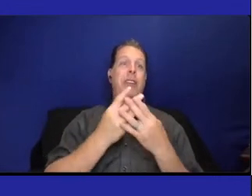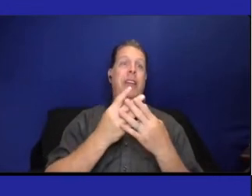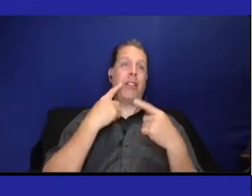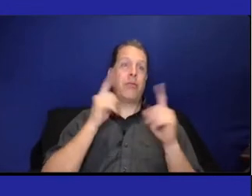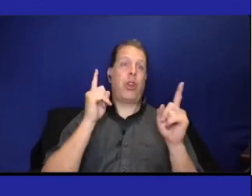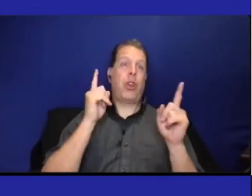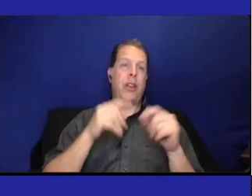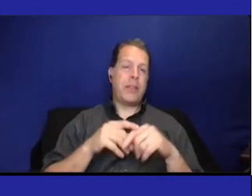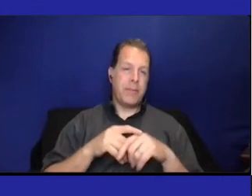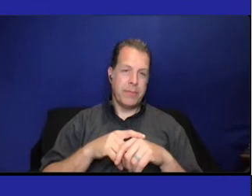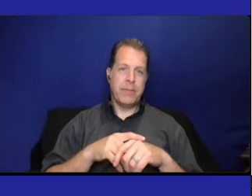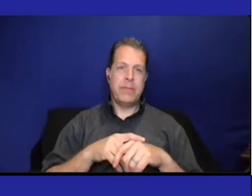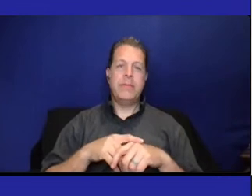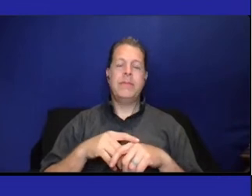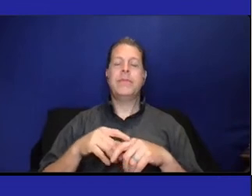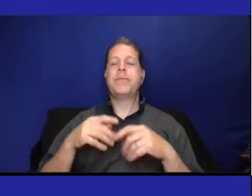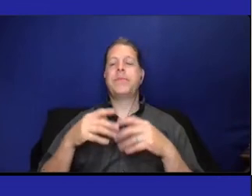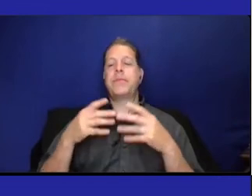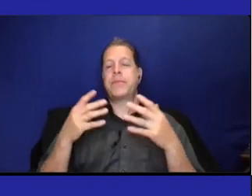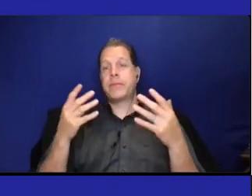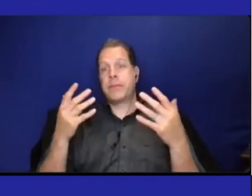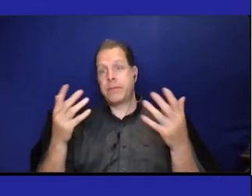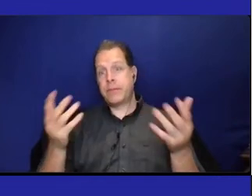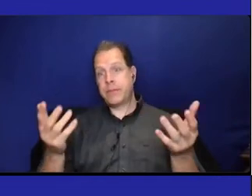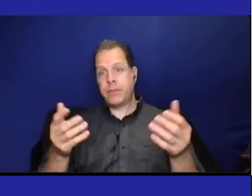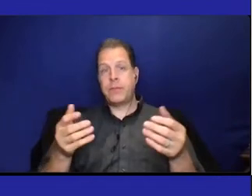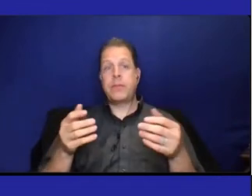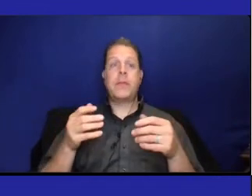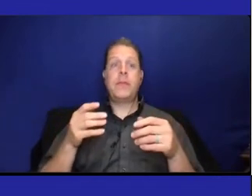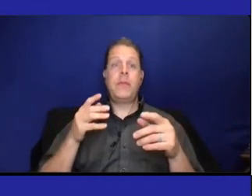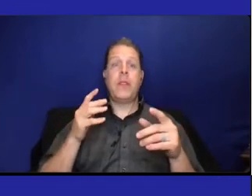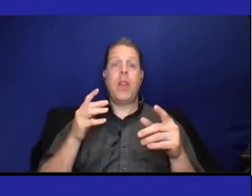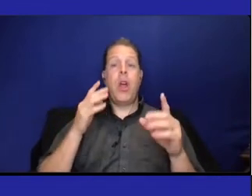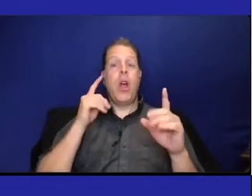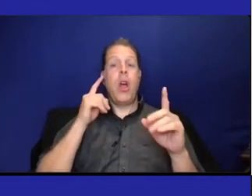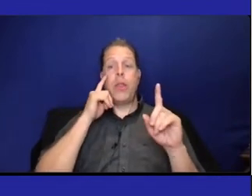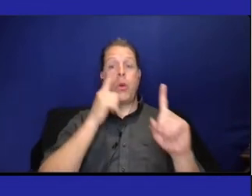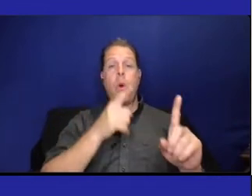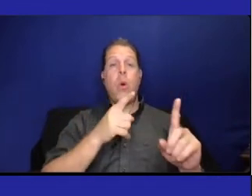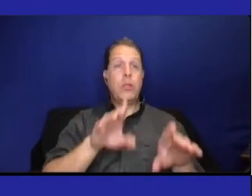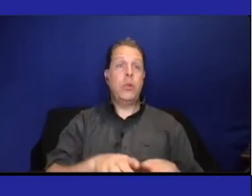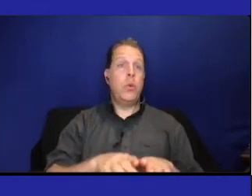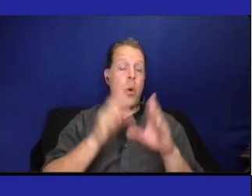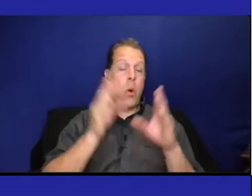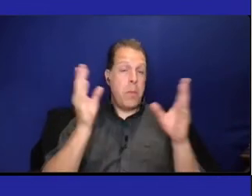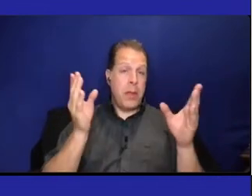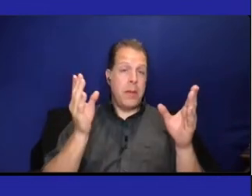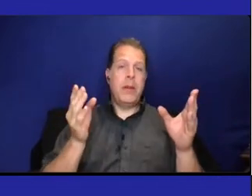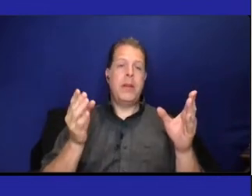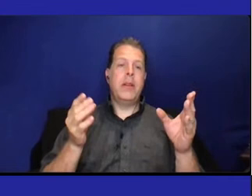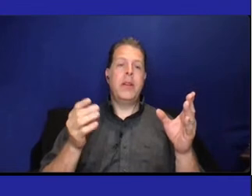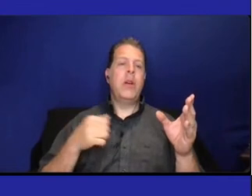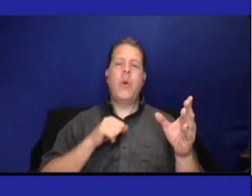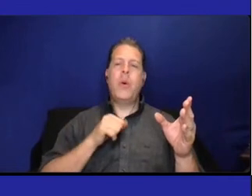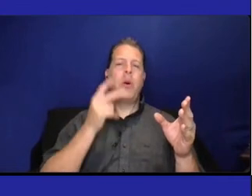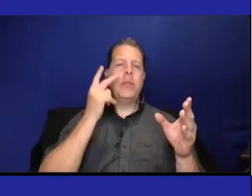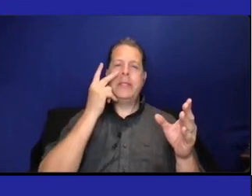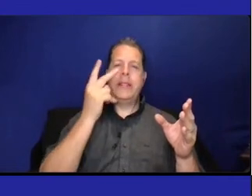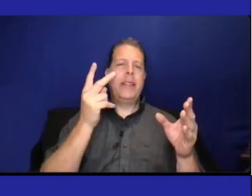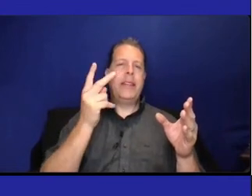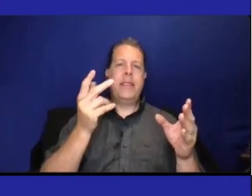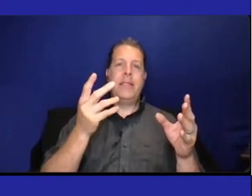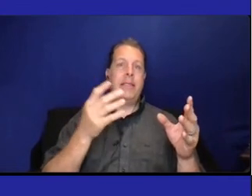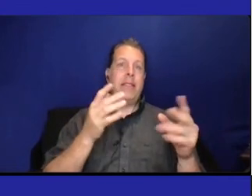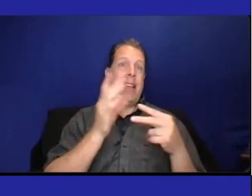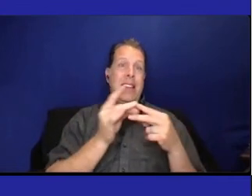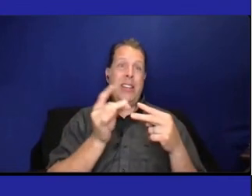Mm. And since the goal is to open them, we don't see any choice